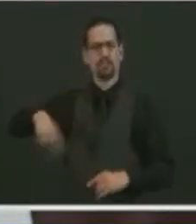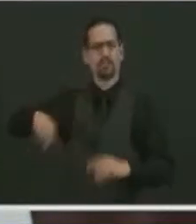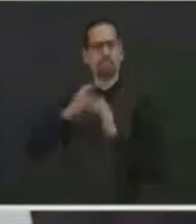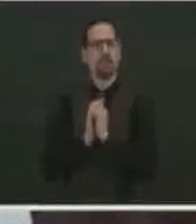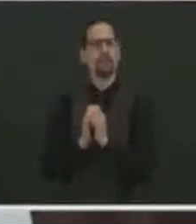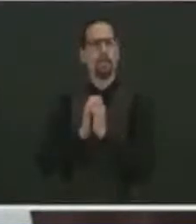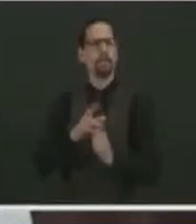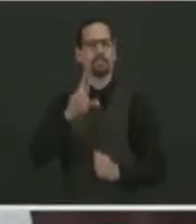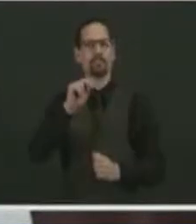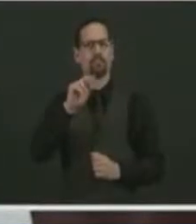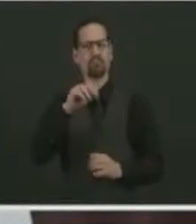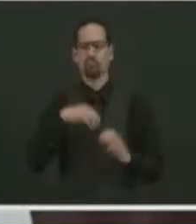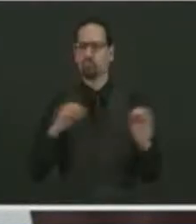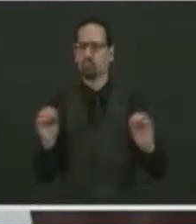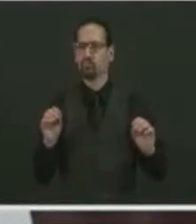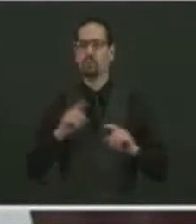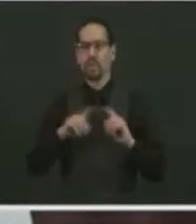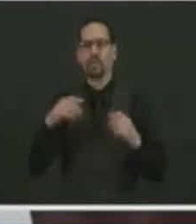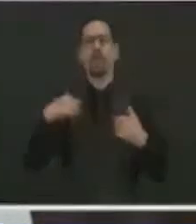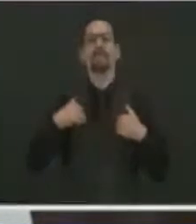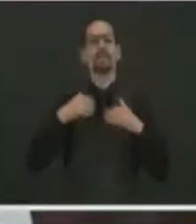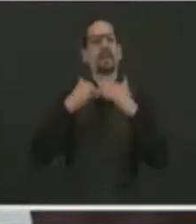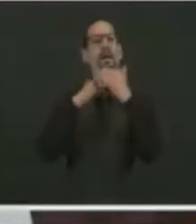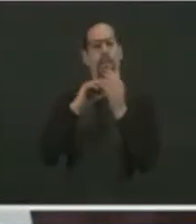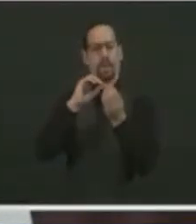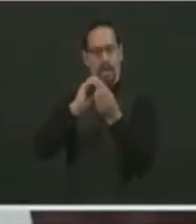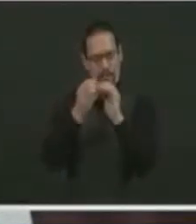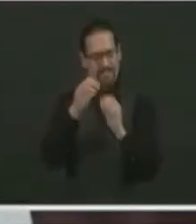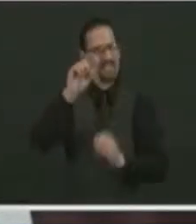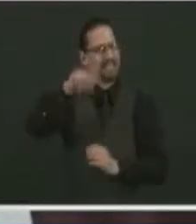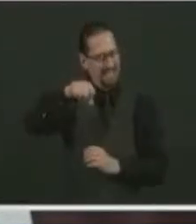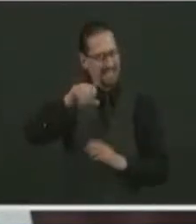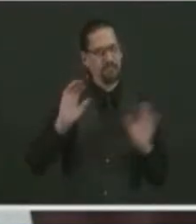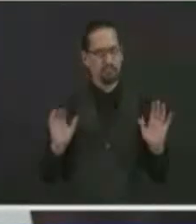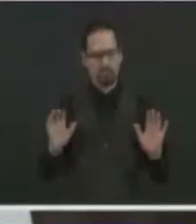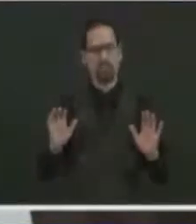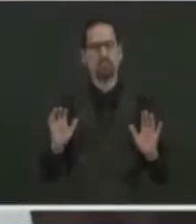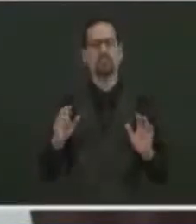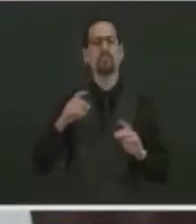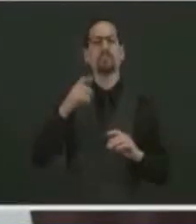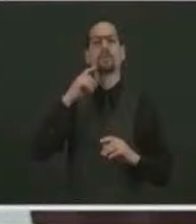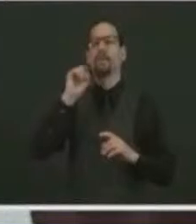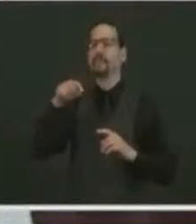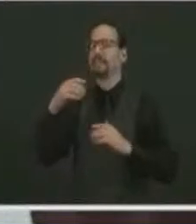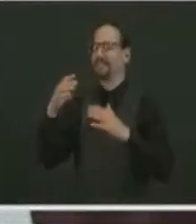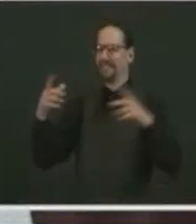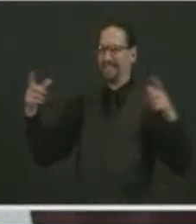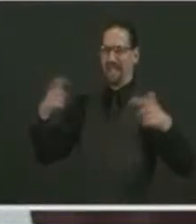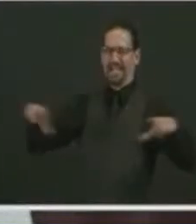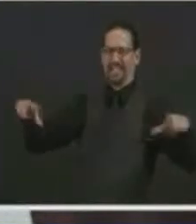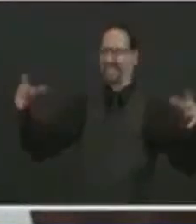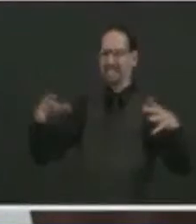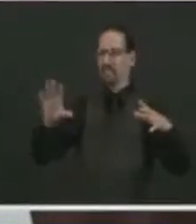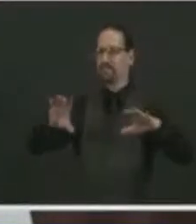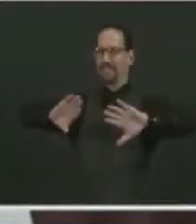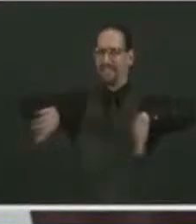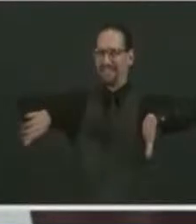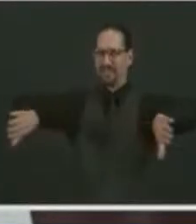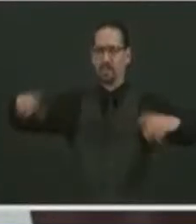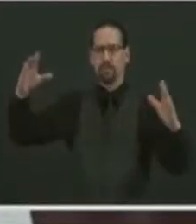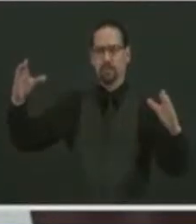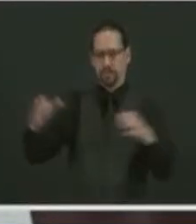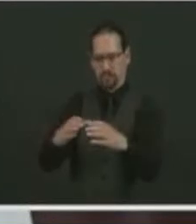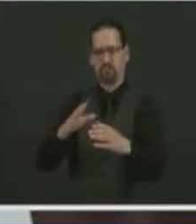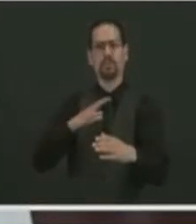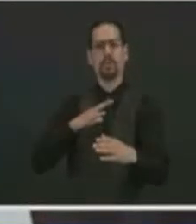it to the number of people in a place congregating. We allowed worship at